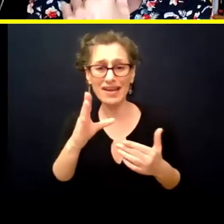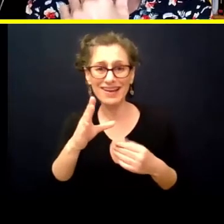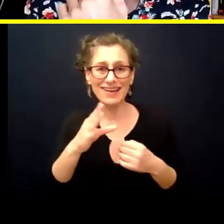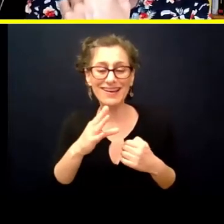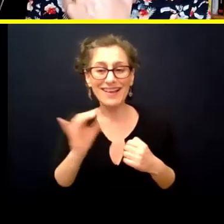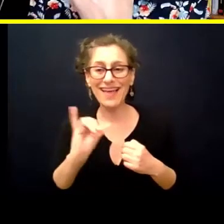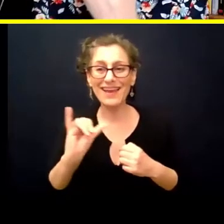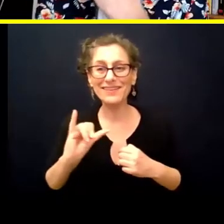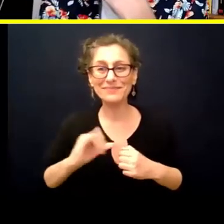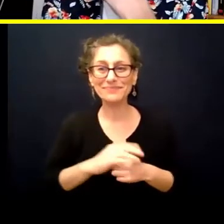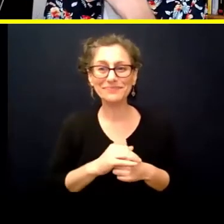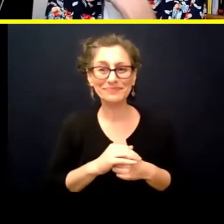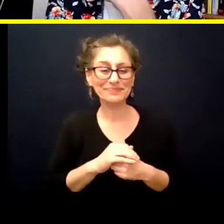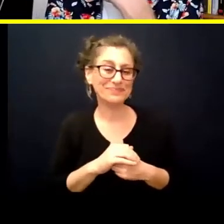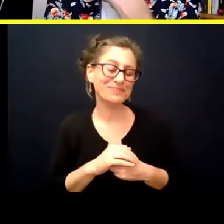like, their